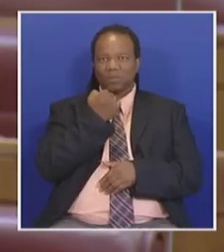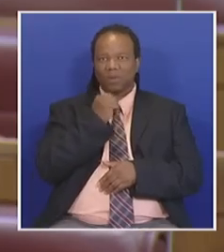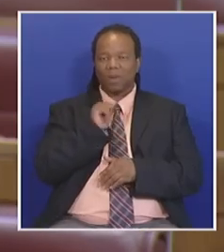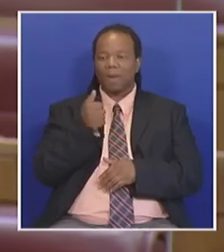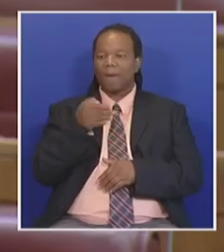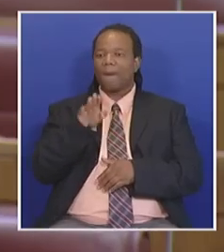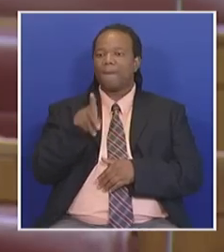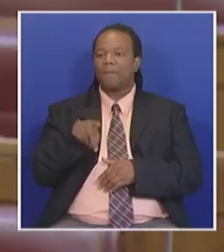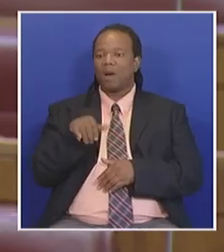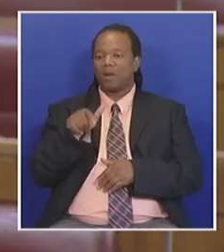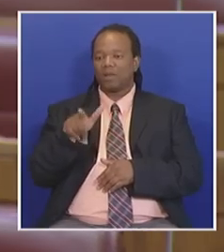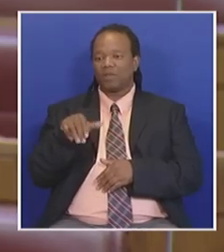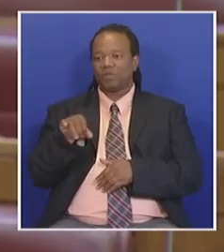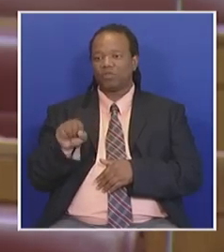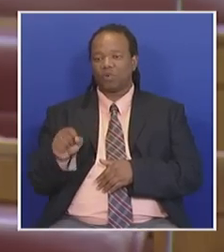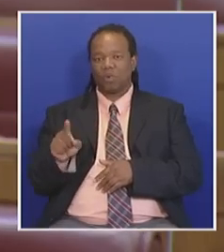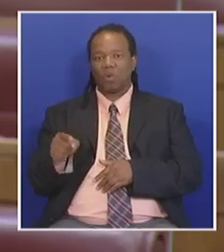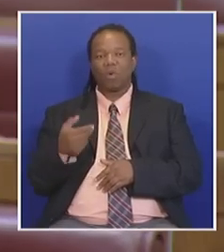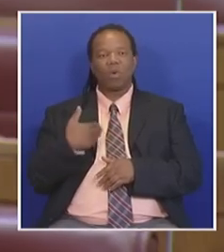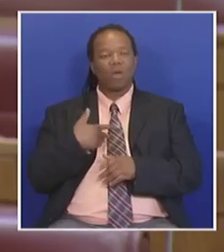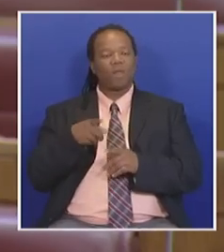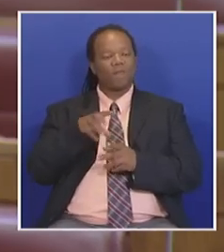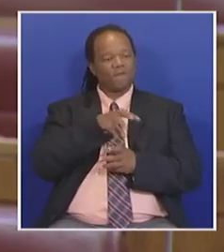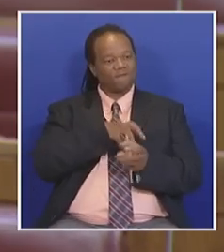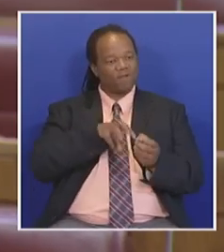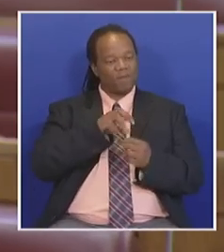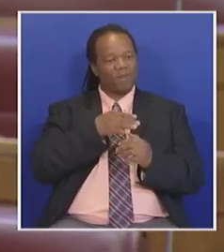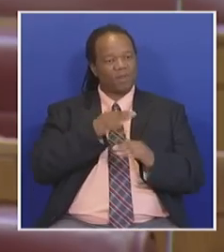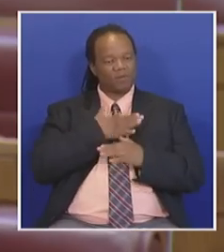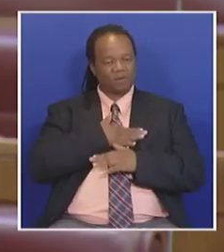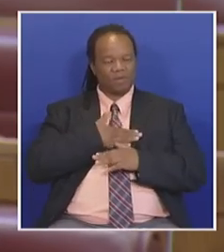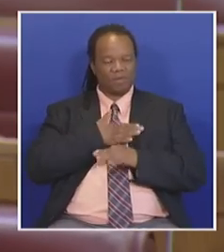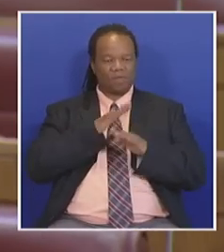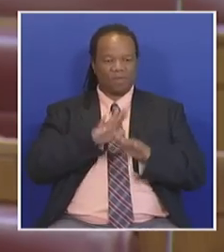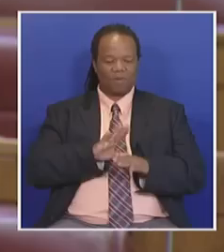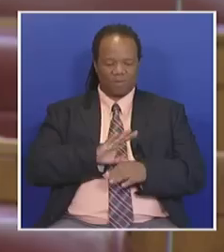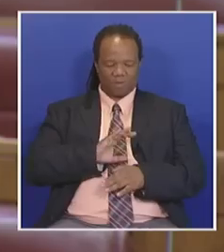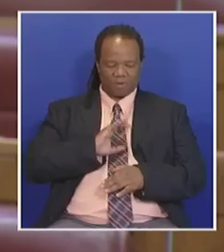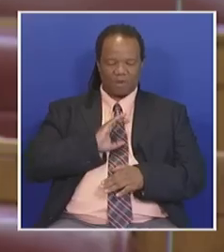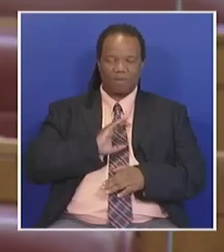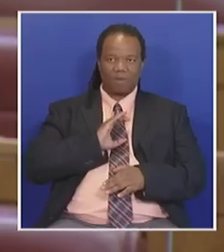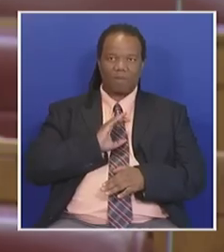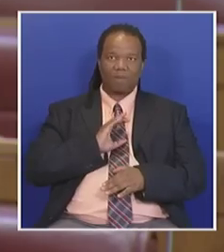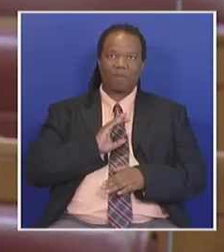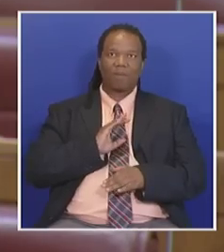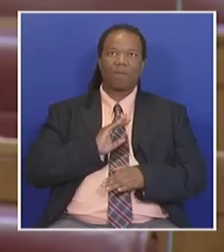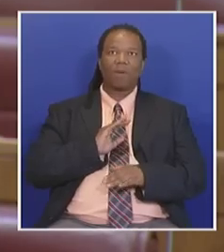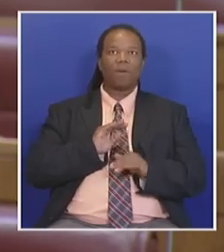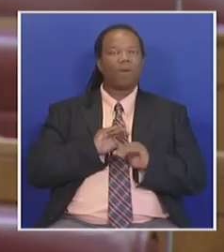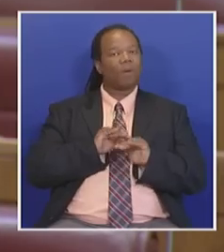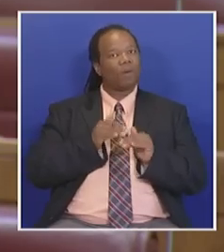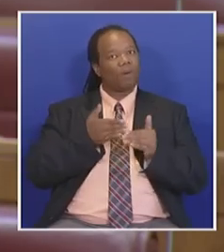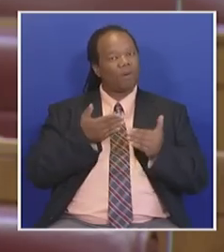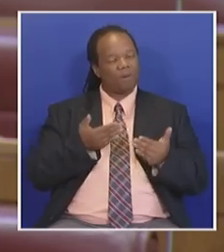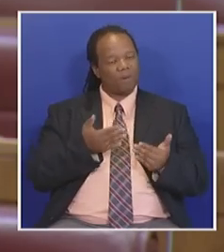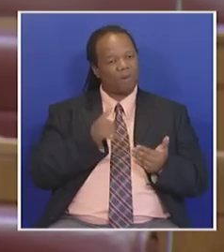Qimbi, wishing you and your family peace, to bring comfort, courage to the peace days ahead of loving memories of